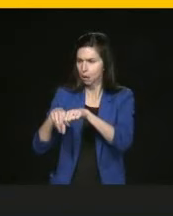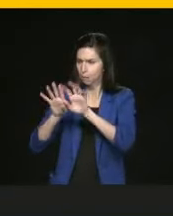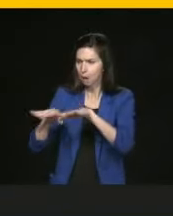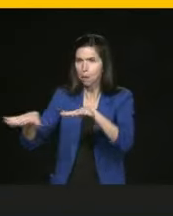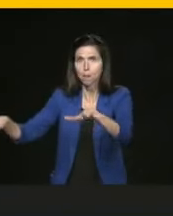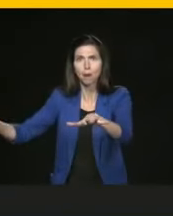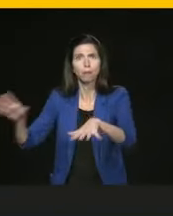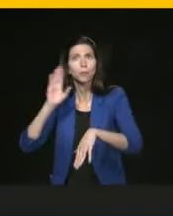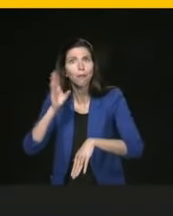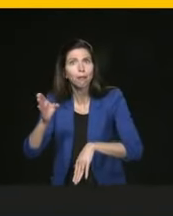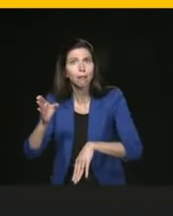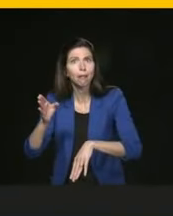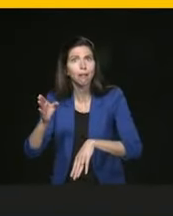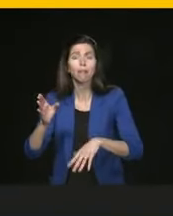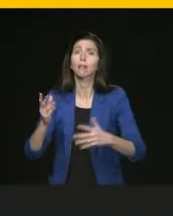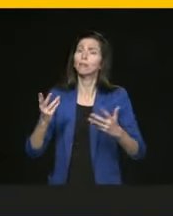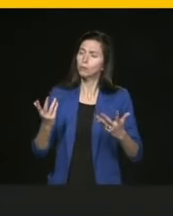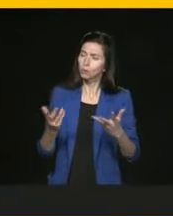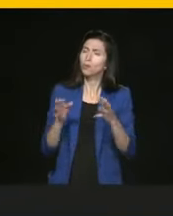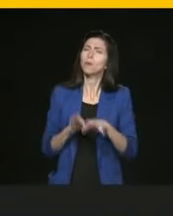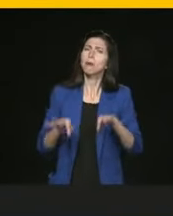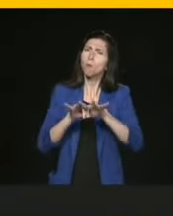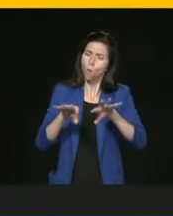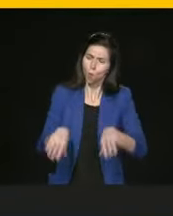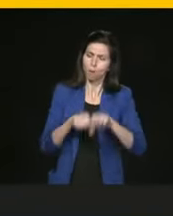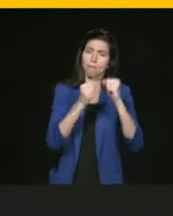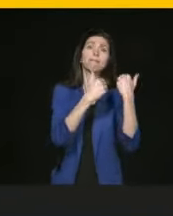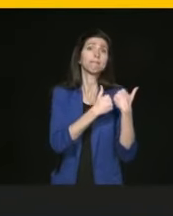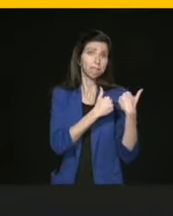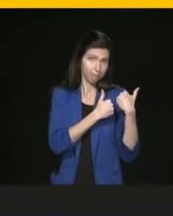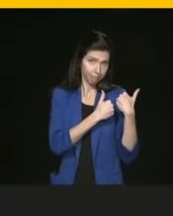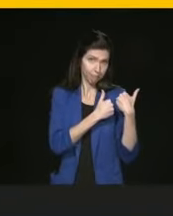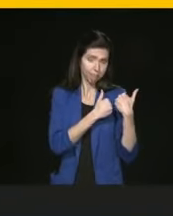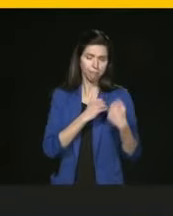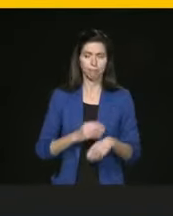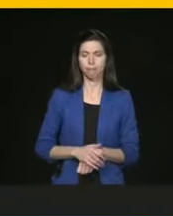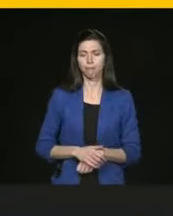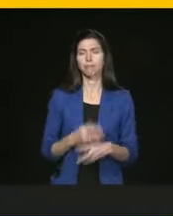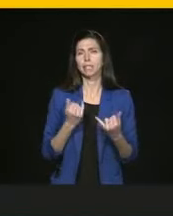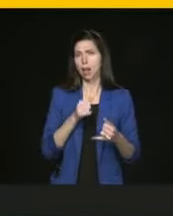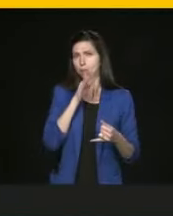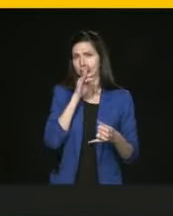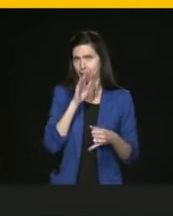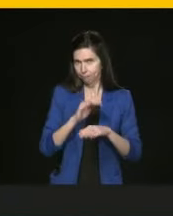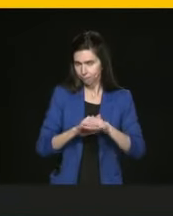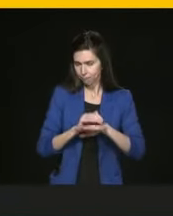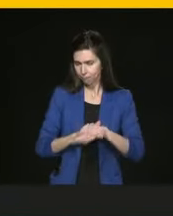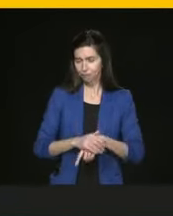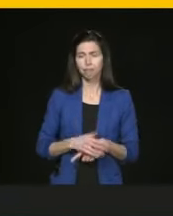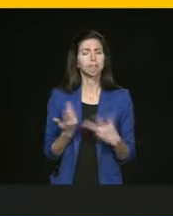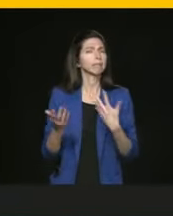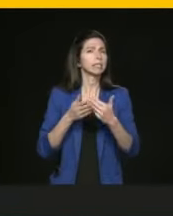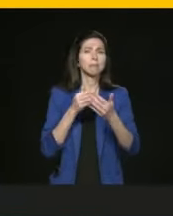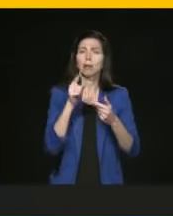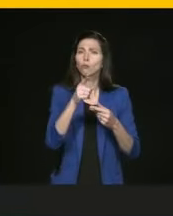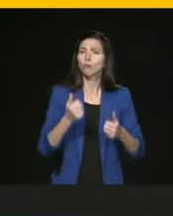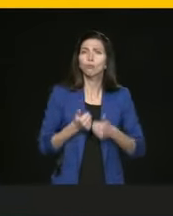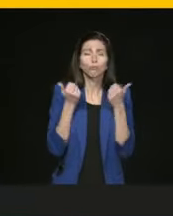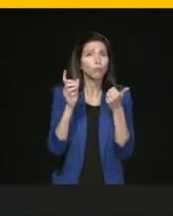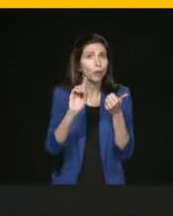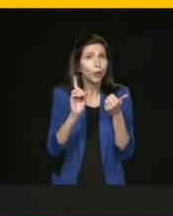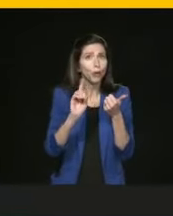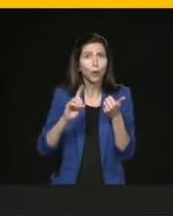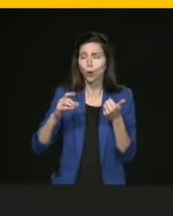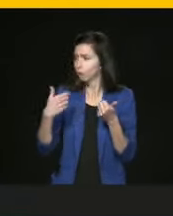earlier than others, but no matter where we live in our country, everyone must remember to keep doing the